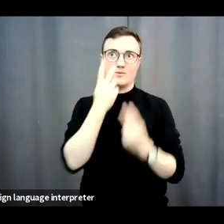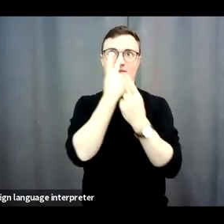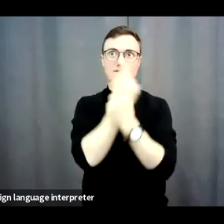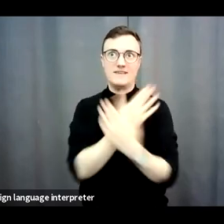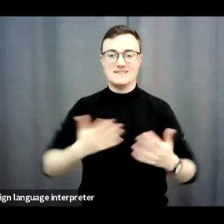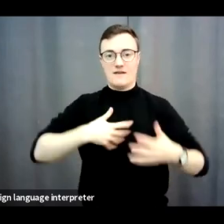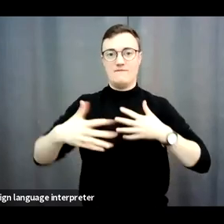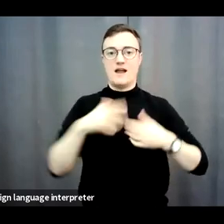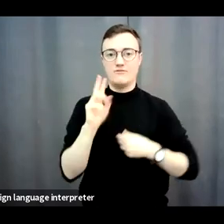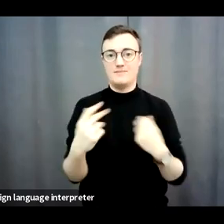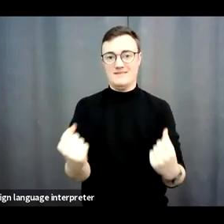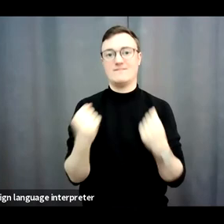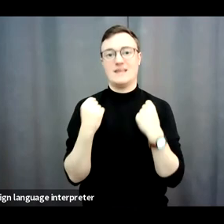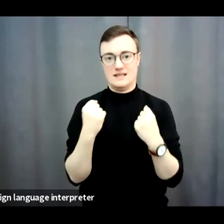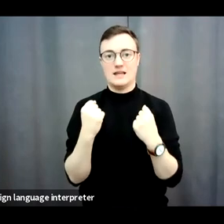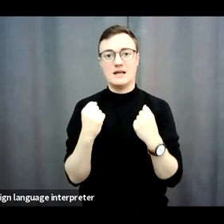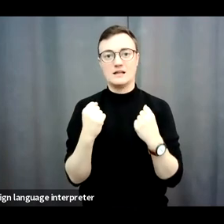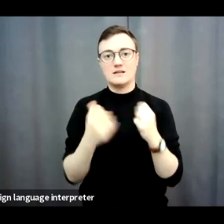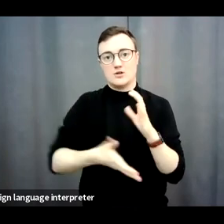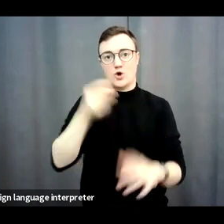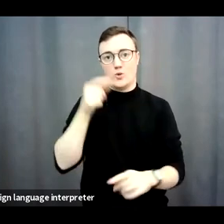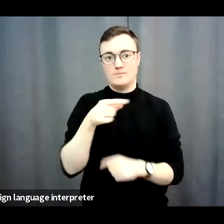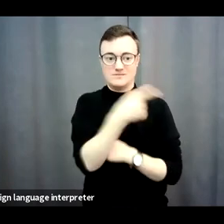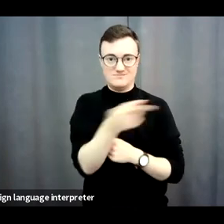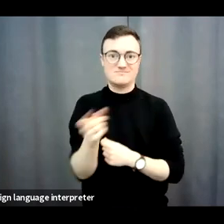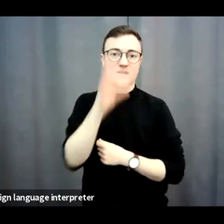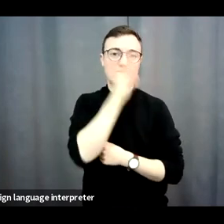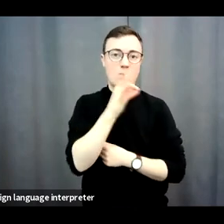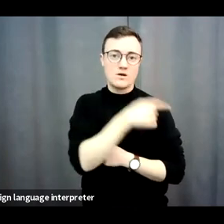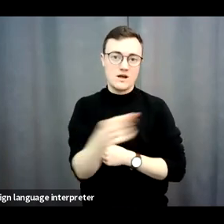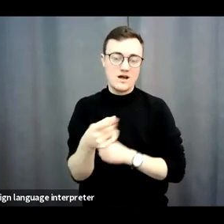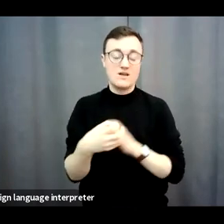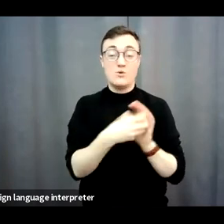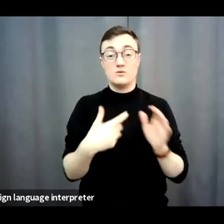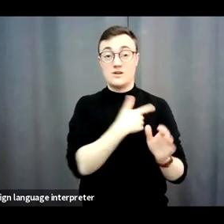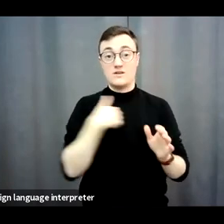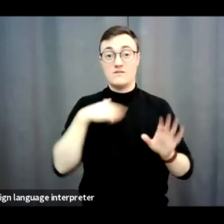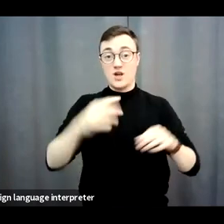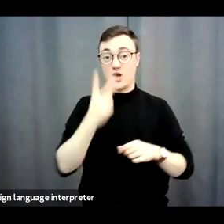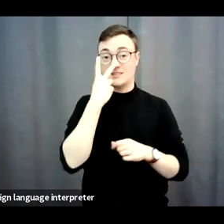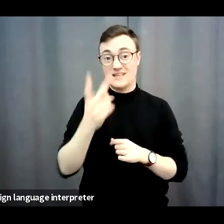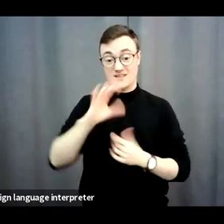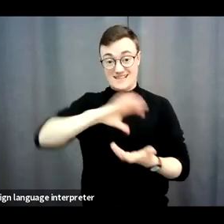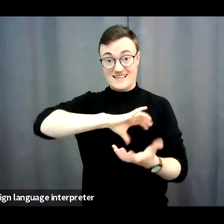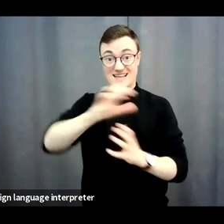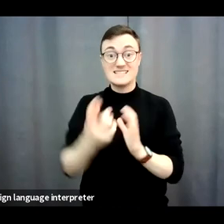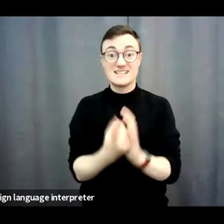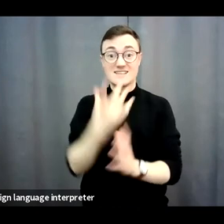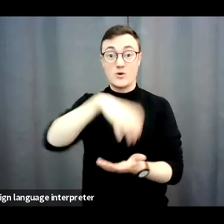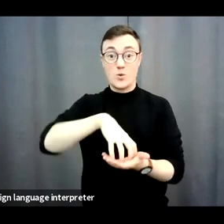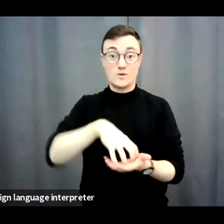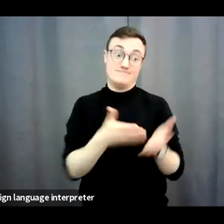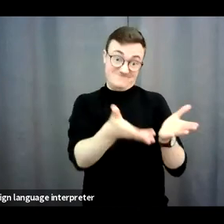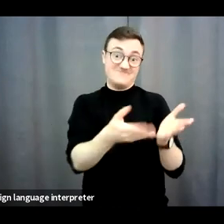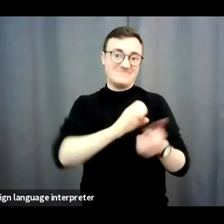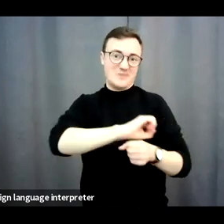so important. Because we see that in terms of crises such as this,